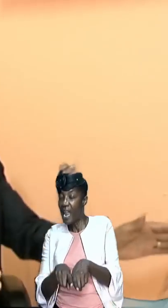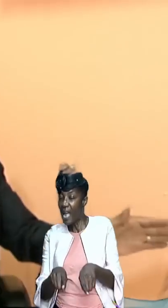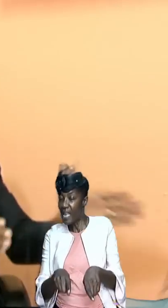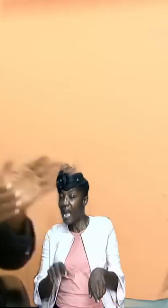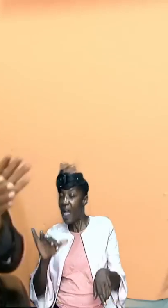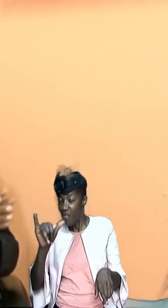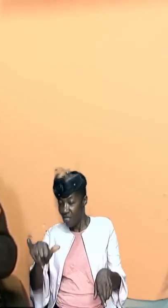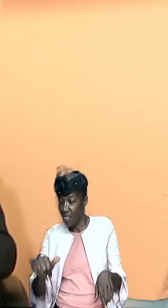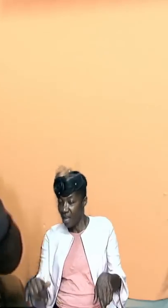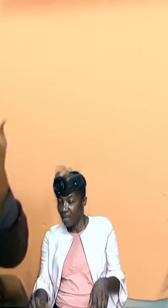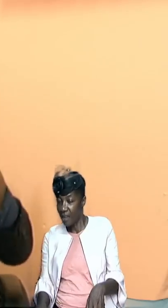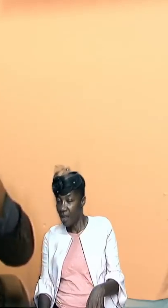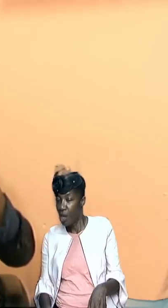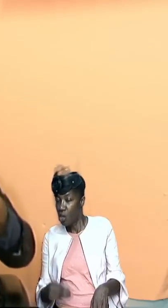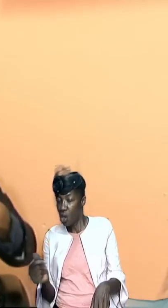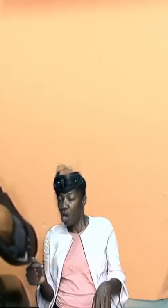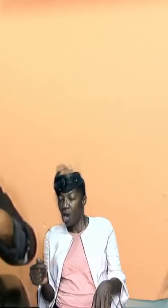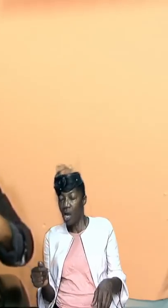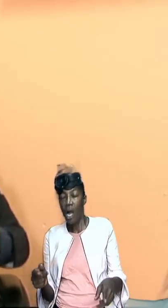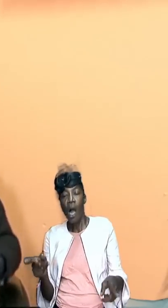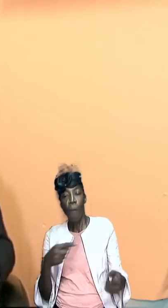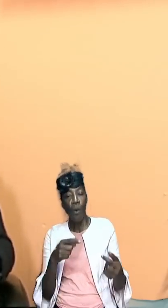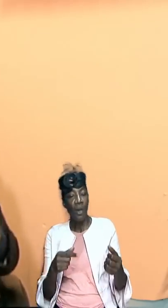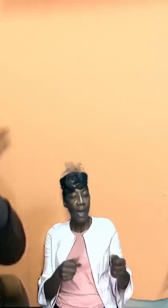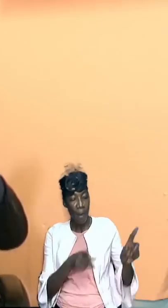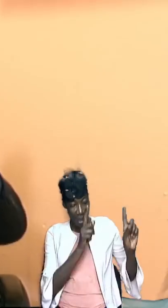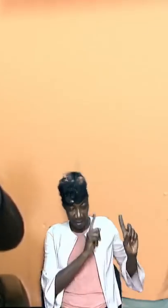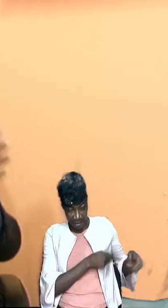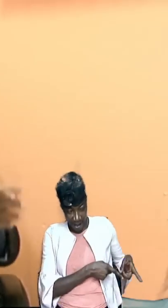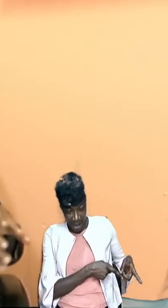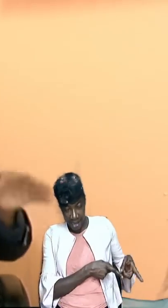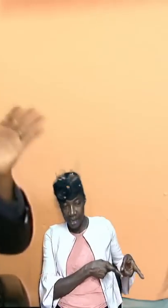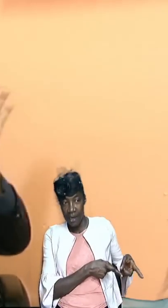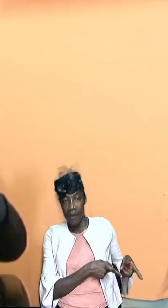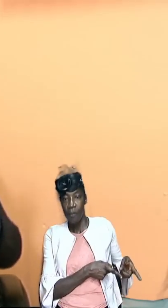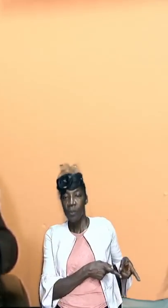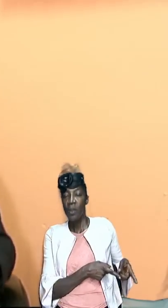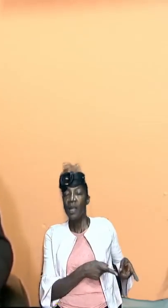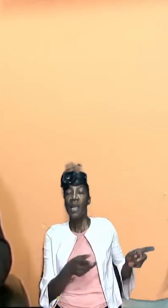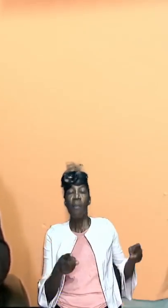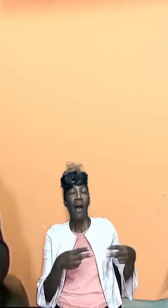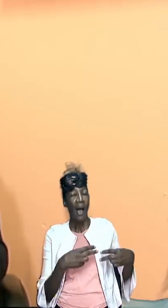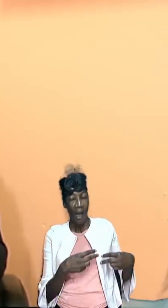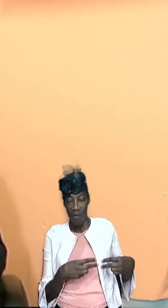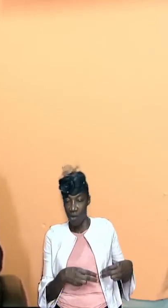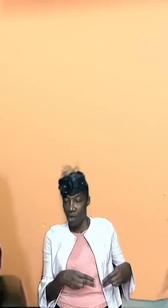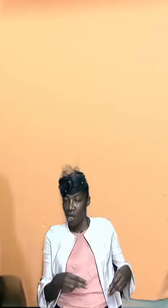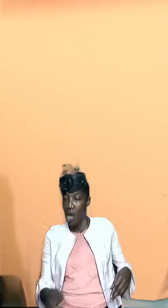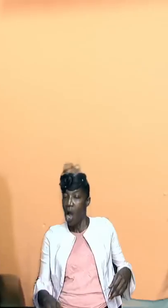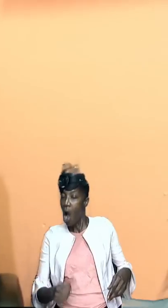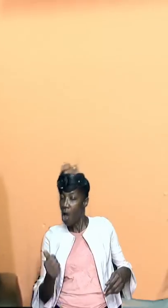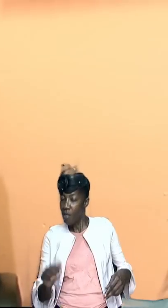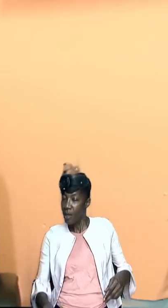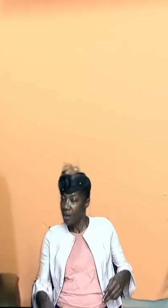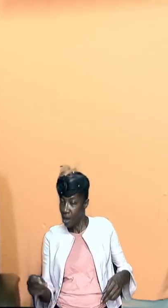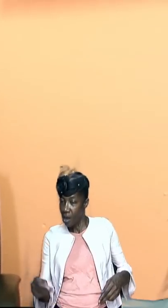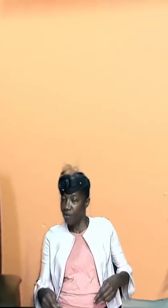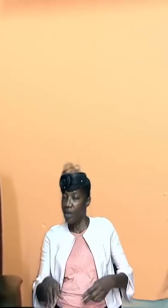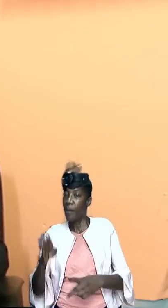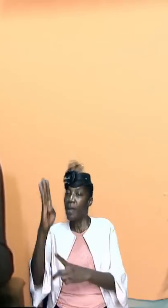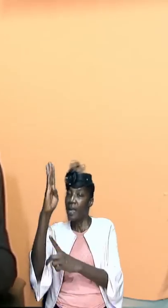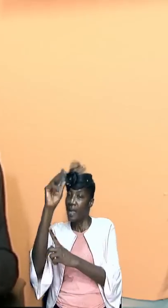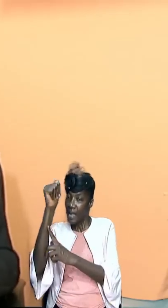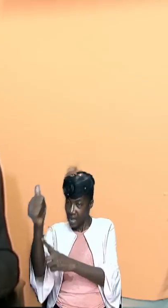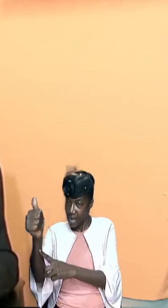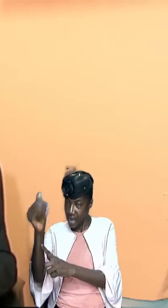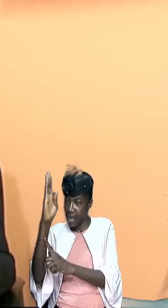them one side to mate, they are going to have offspring that have big A and big B. And that is important for us